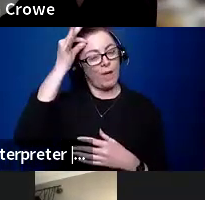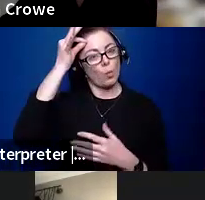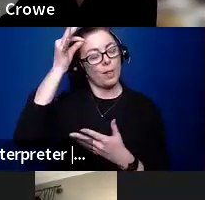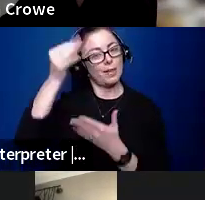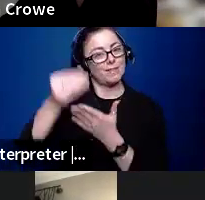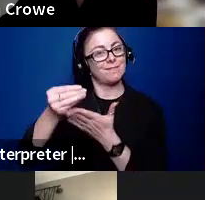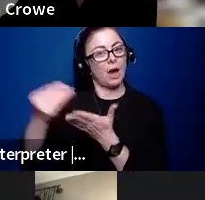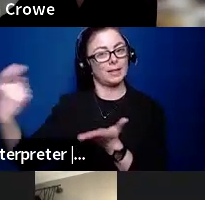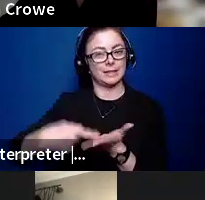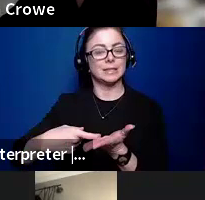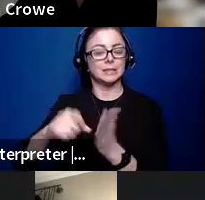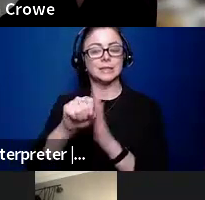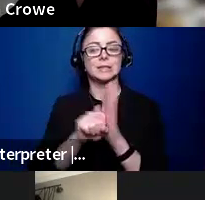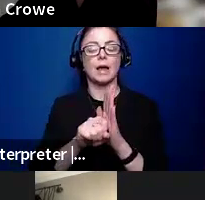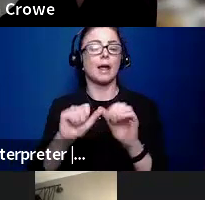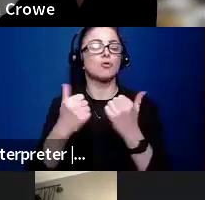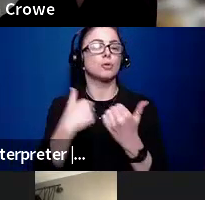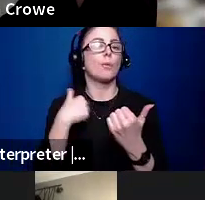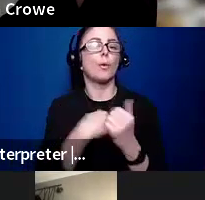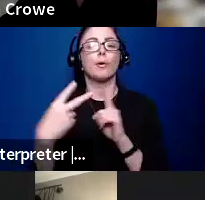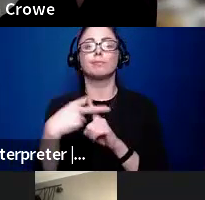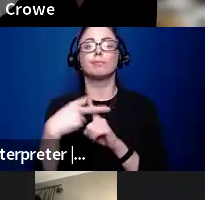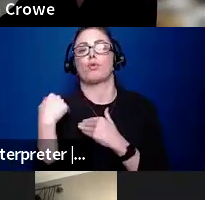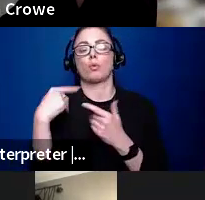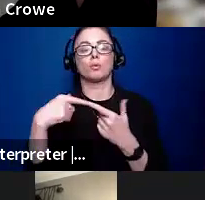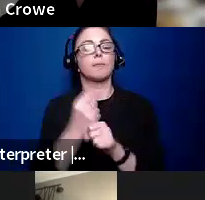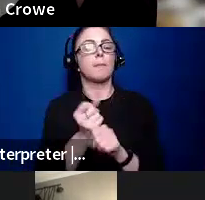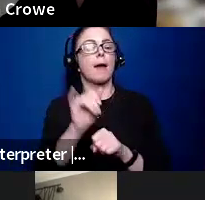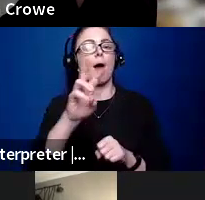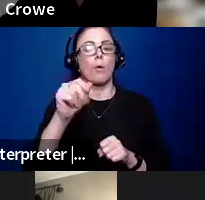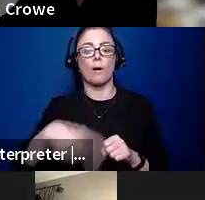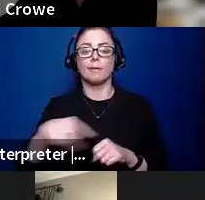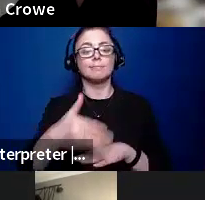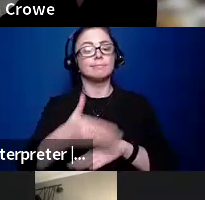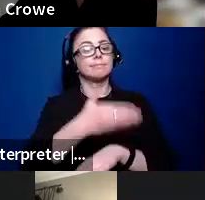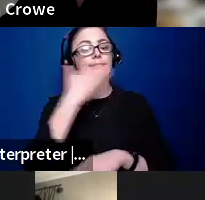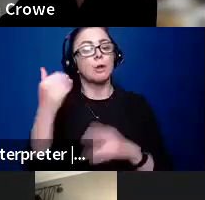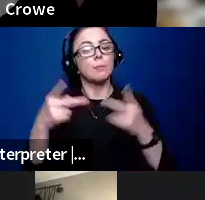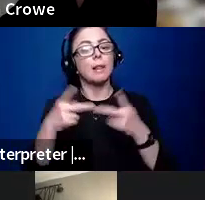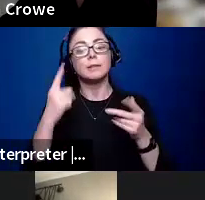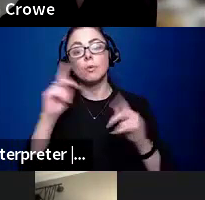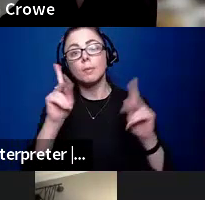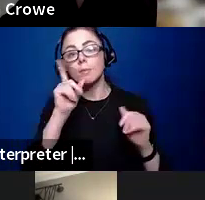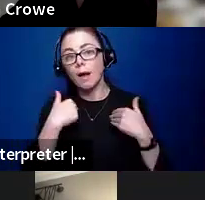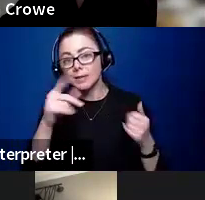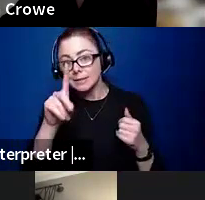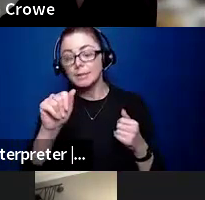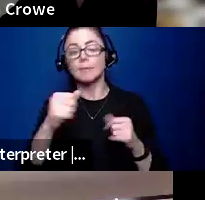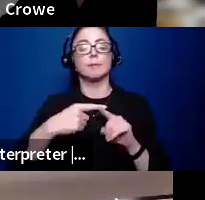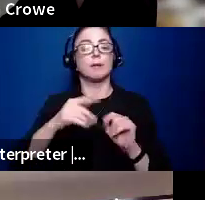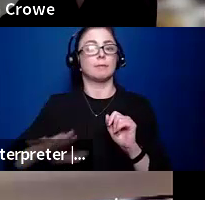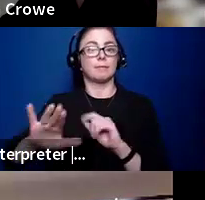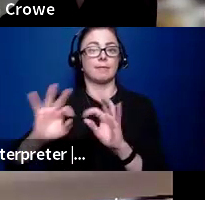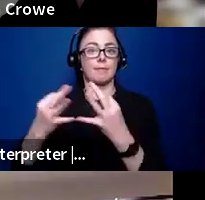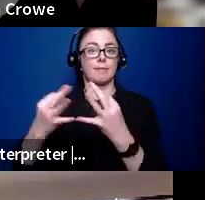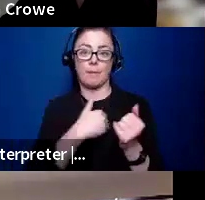are charged to work to make Iowa a better place for people with disabilities and their family members. We do spend